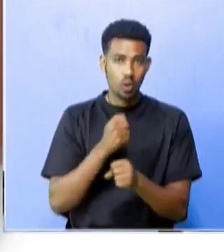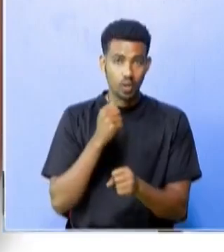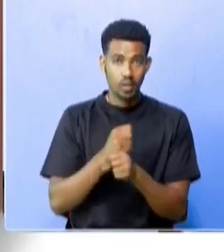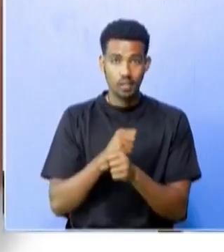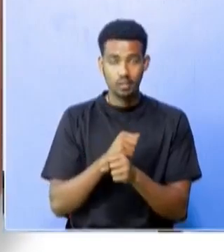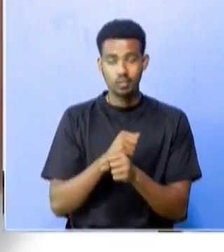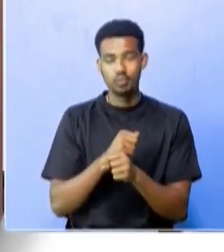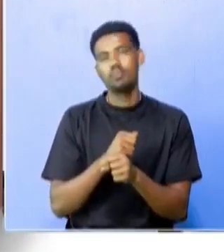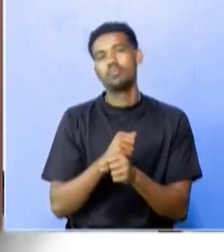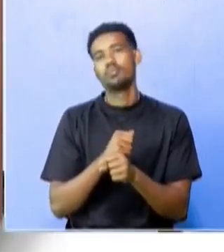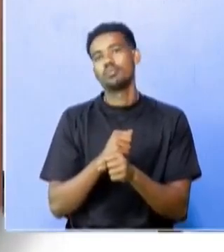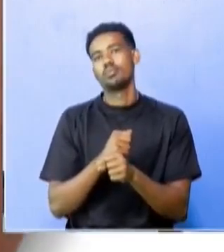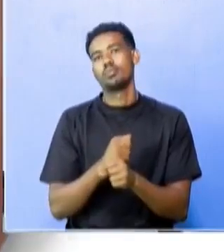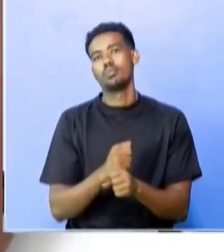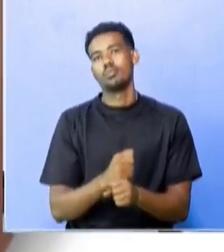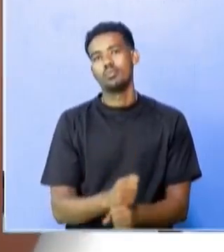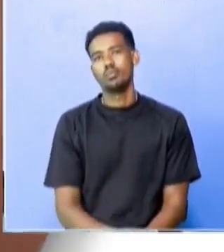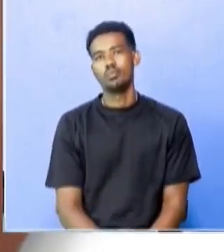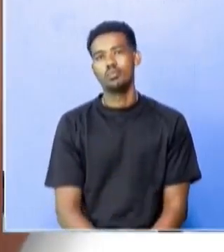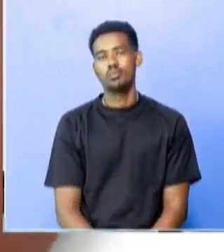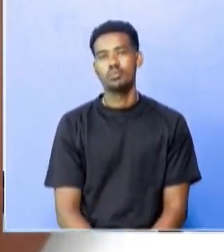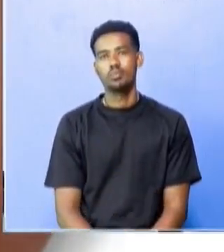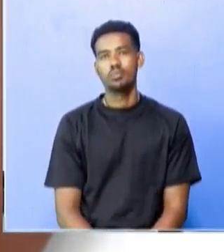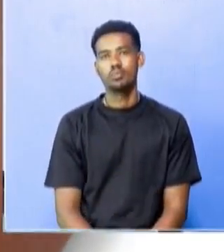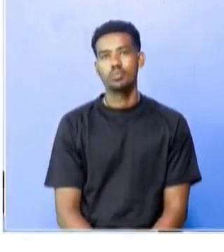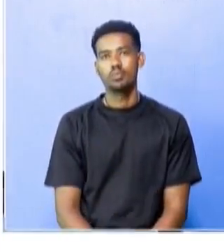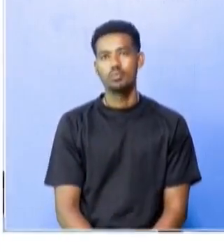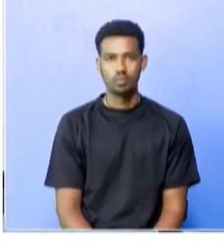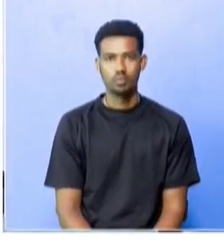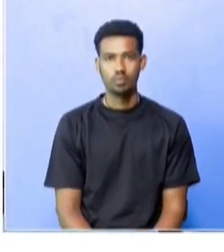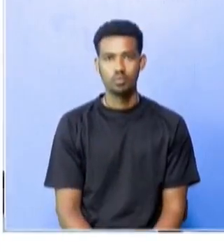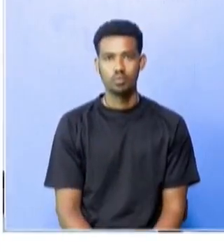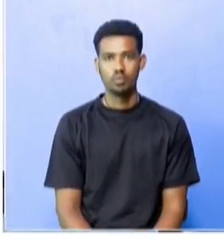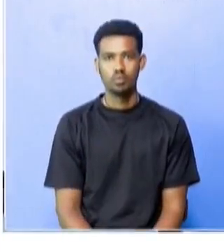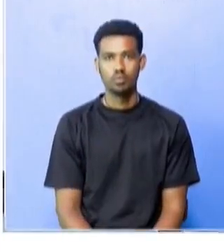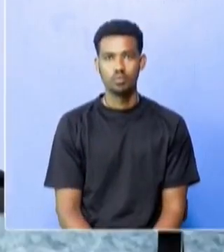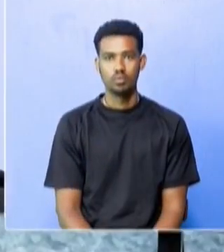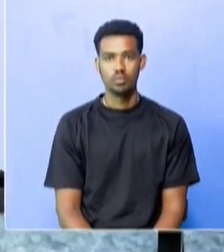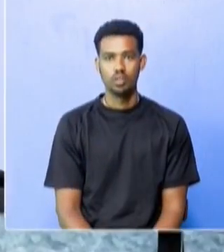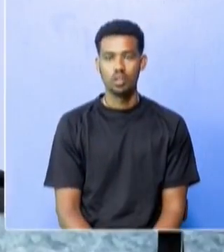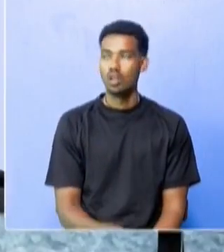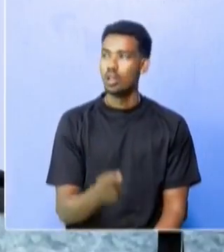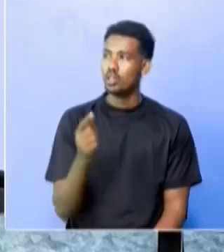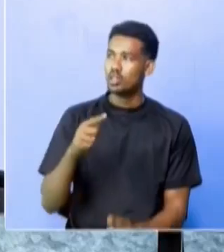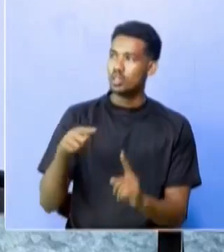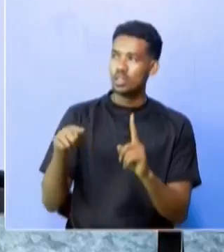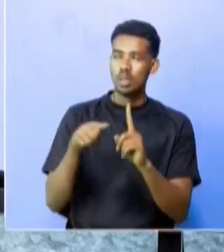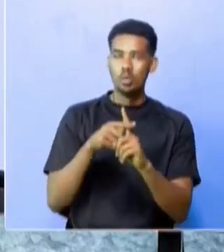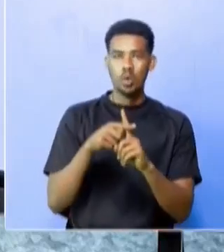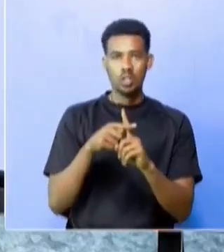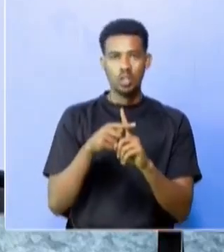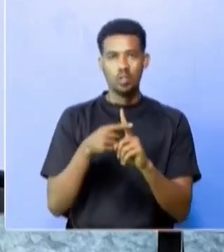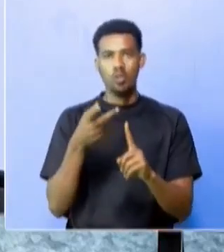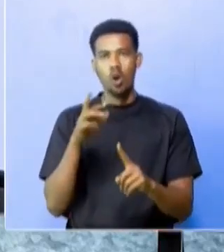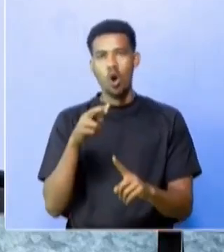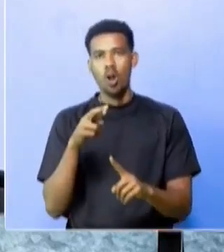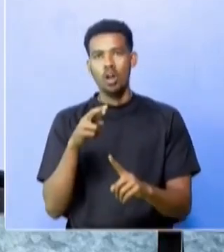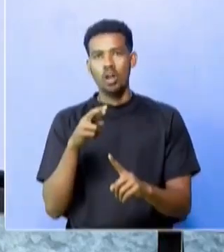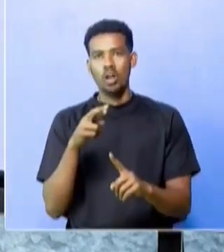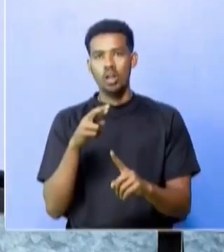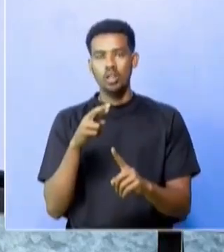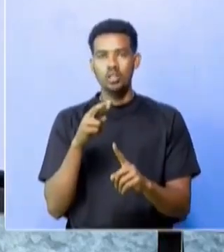on the street. So here is a positive or